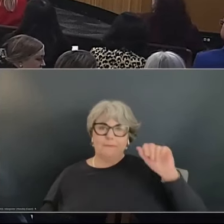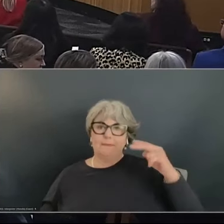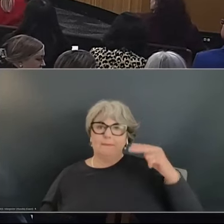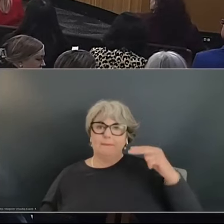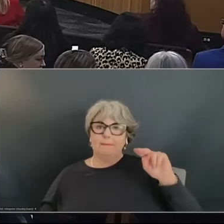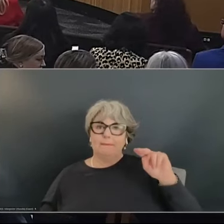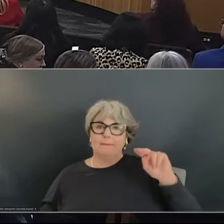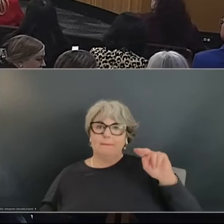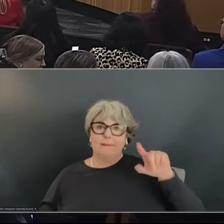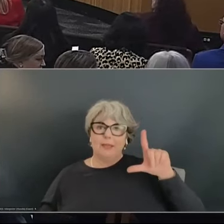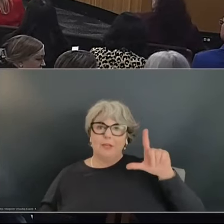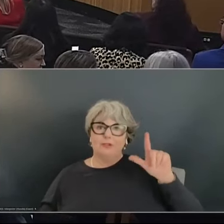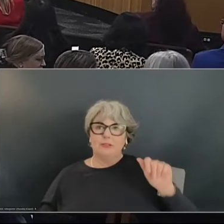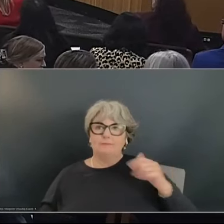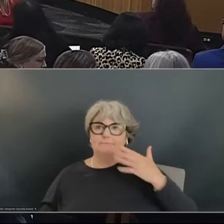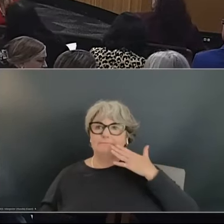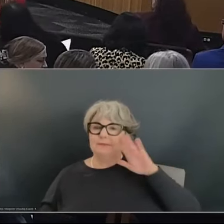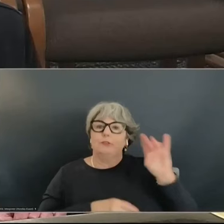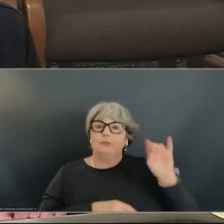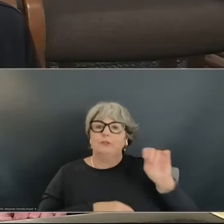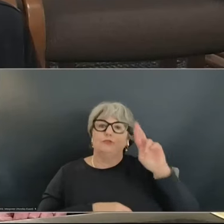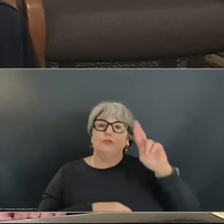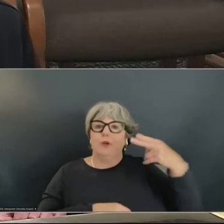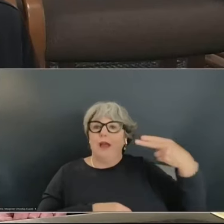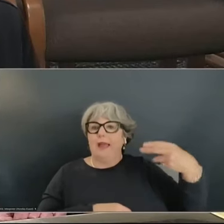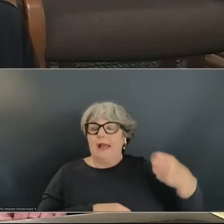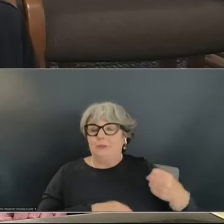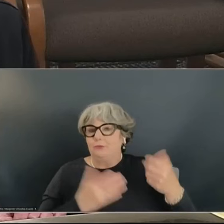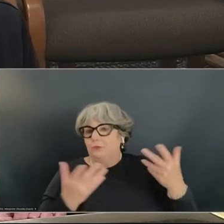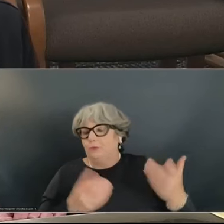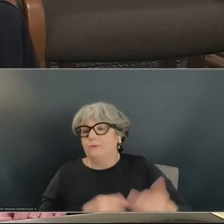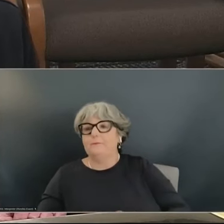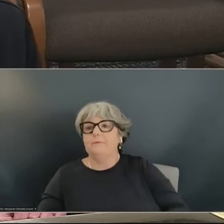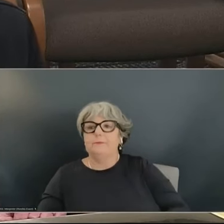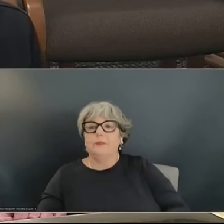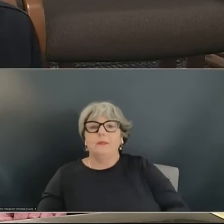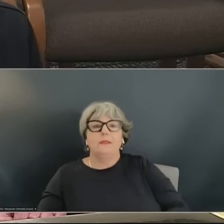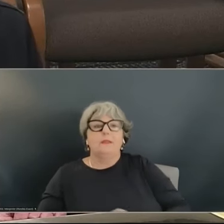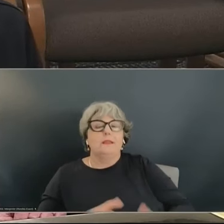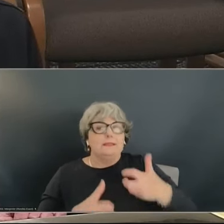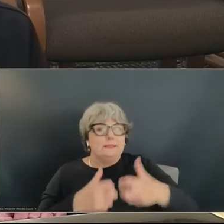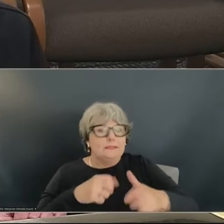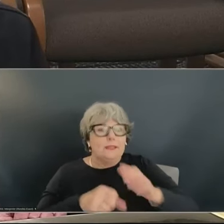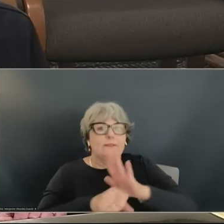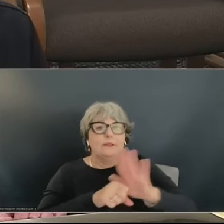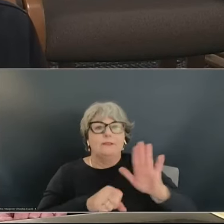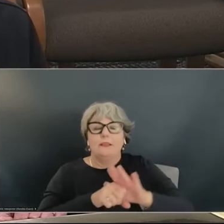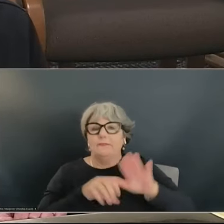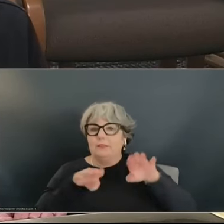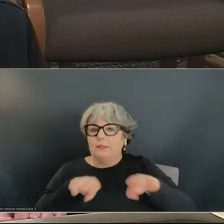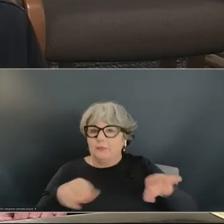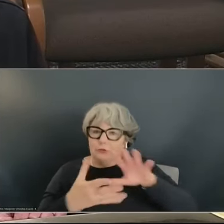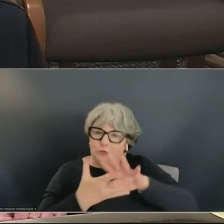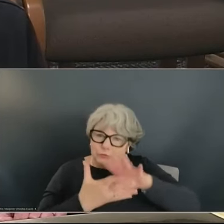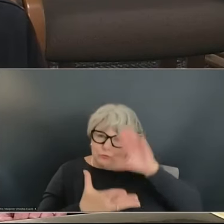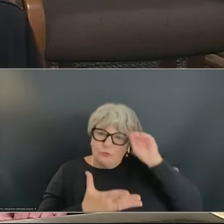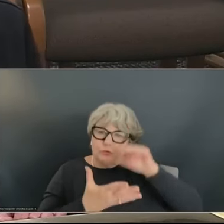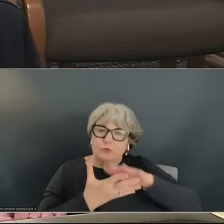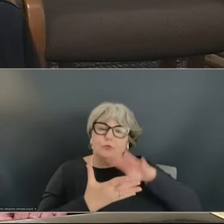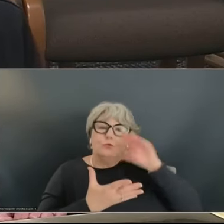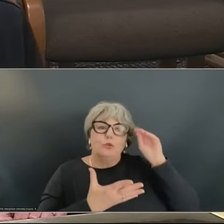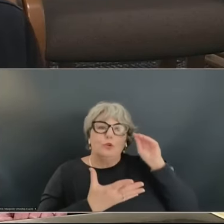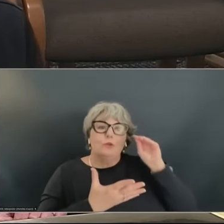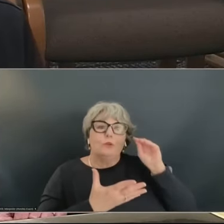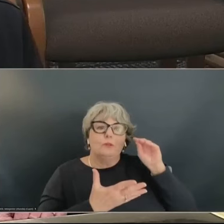like what's on the library shelves. But it's hard enough just to get our kids to learn, love to